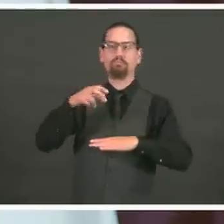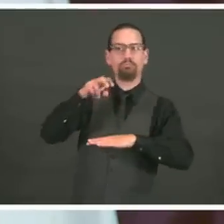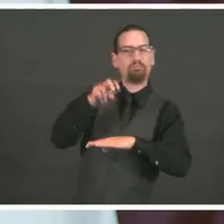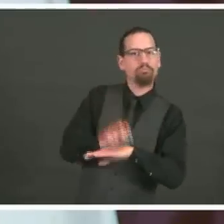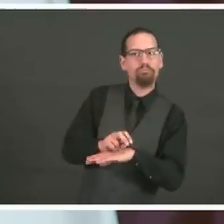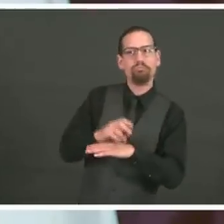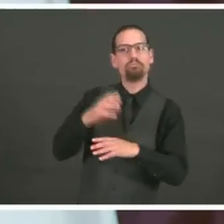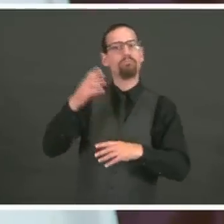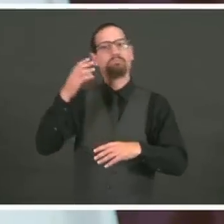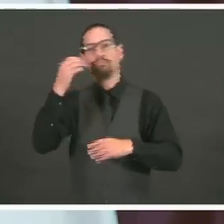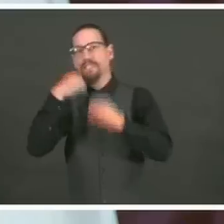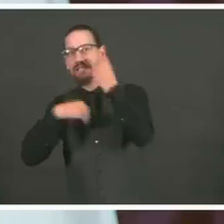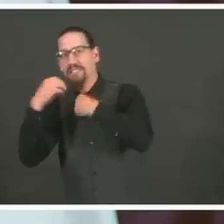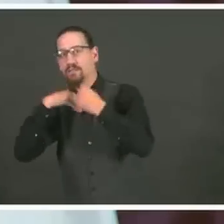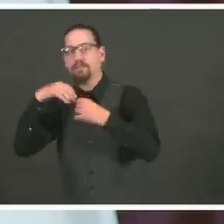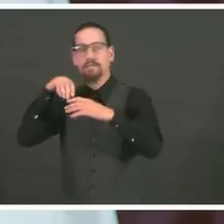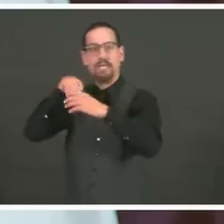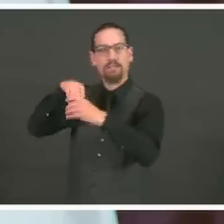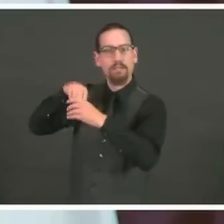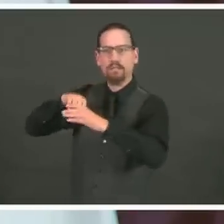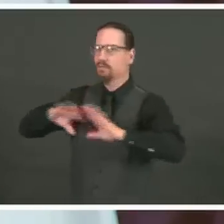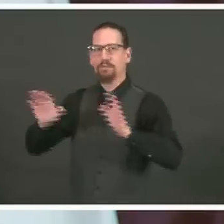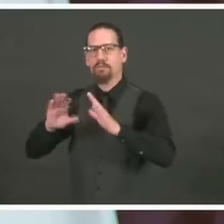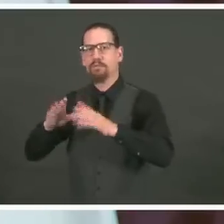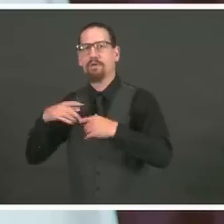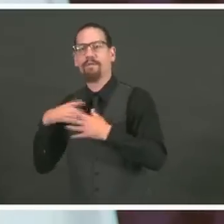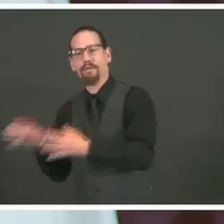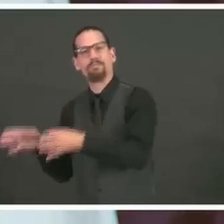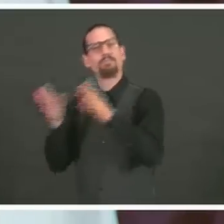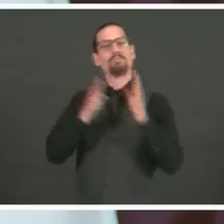team of folks from the Commerce